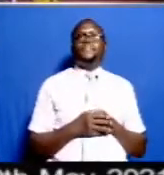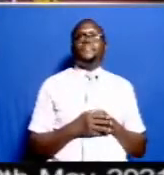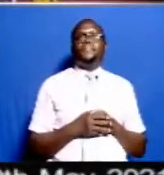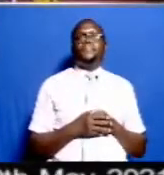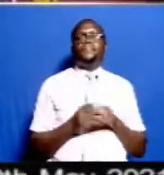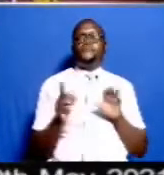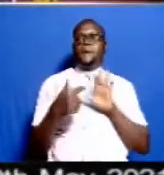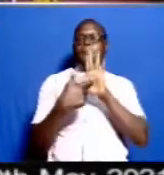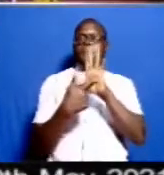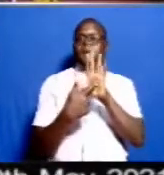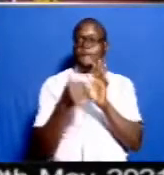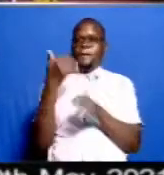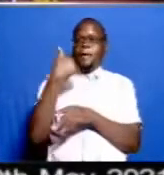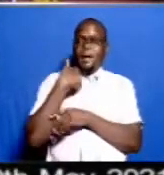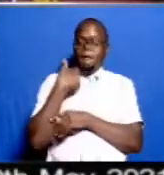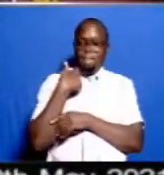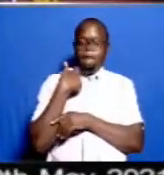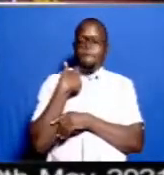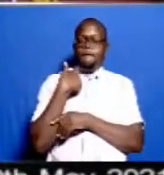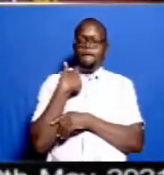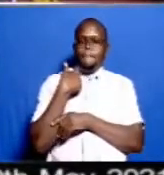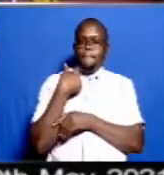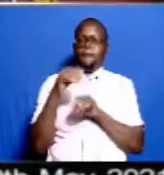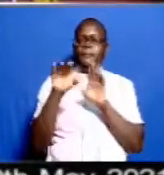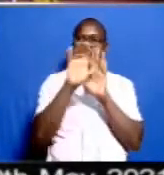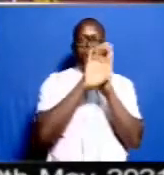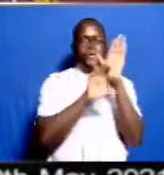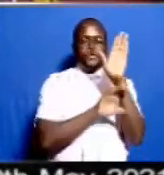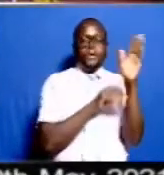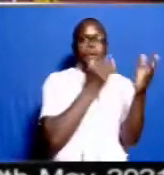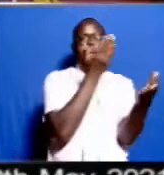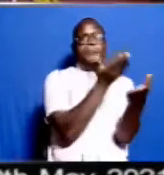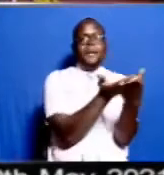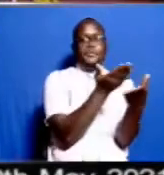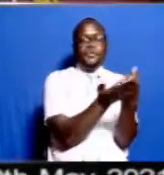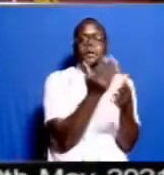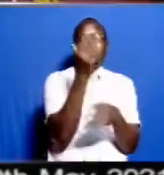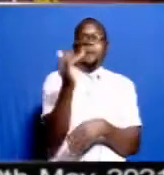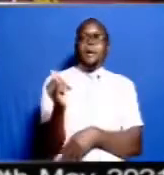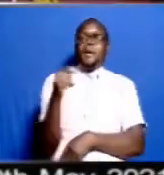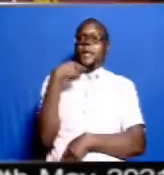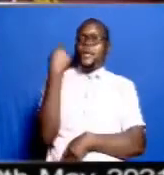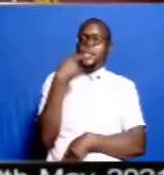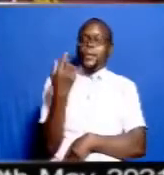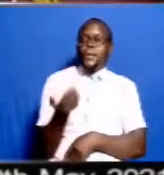For instance, there is a constitutional petition by